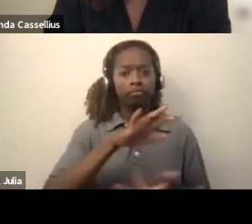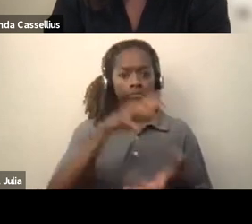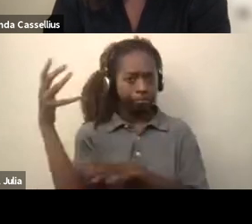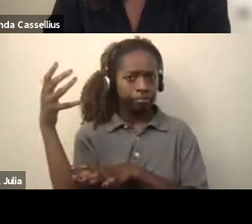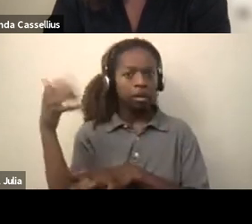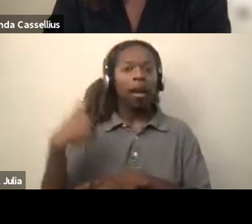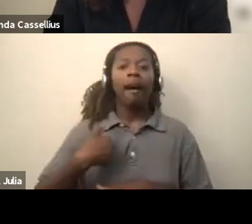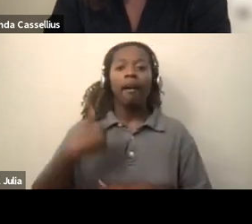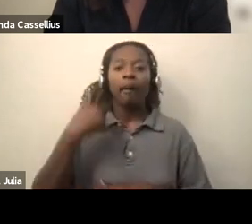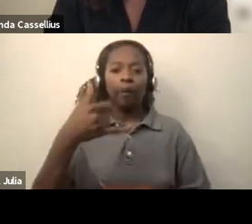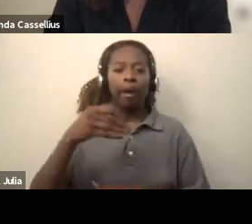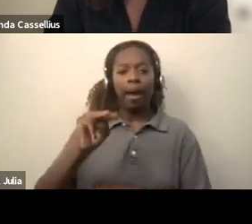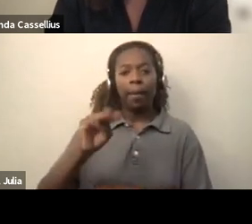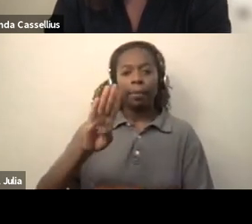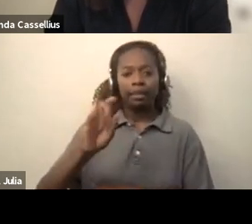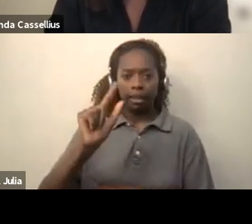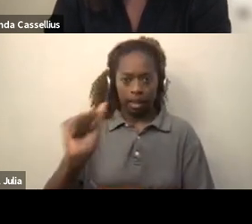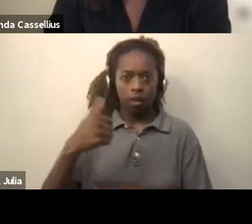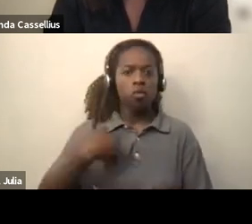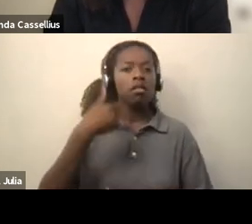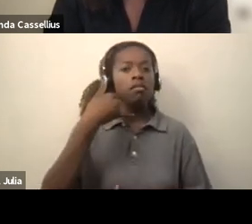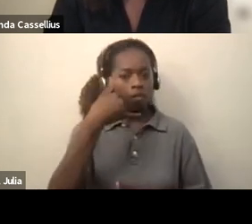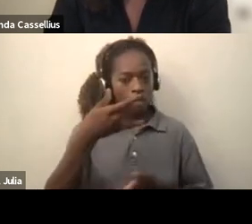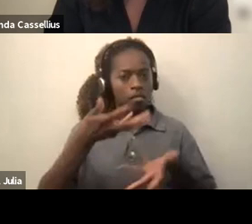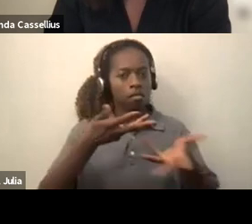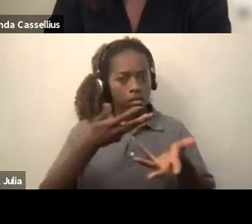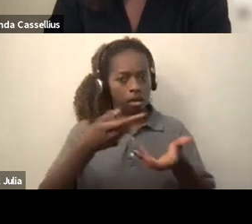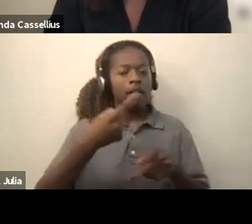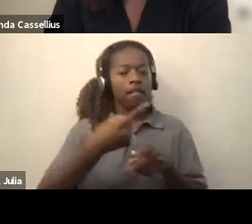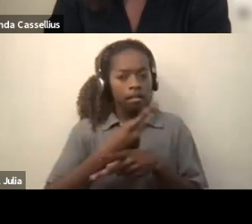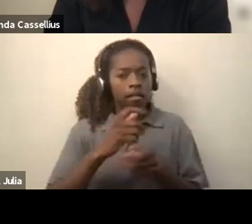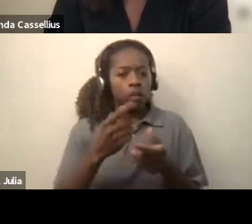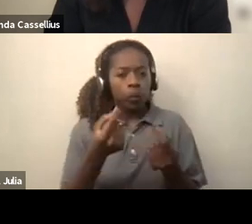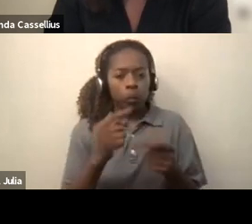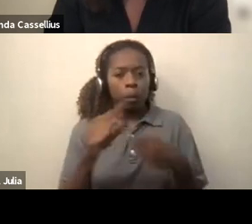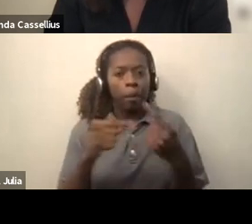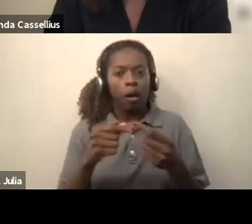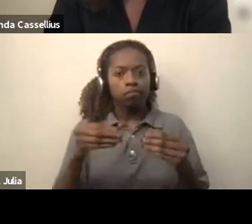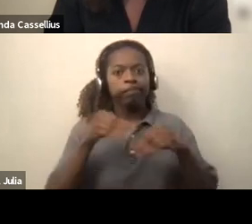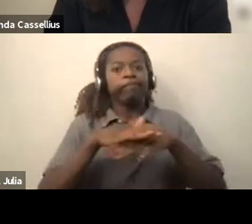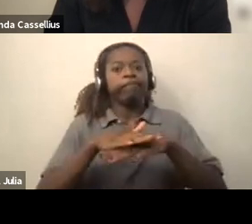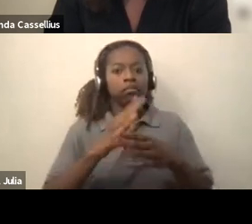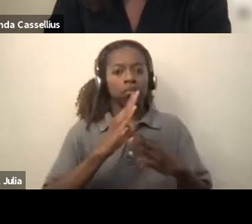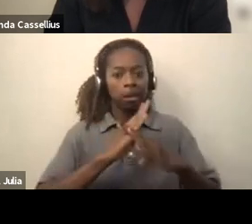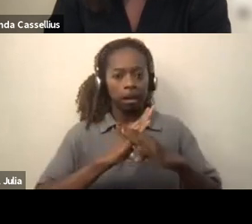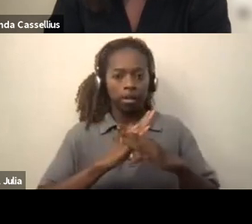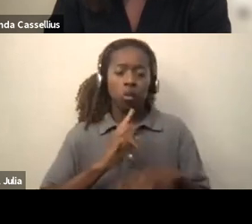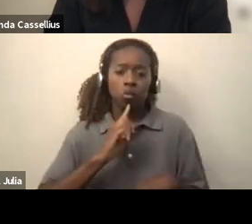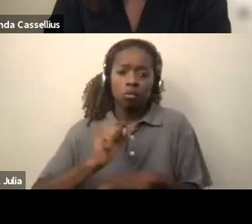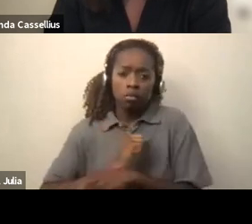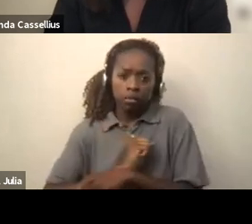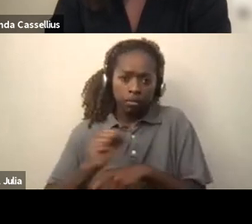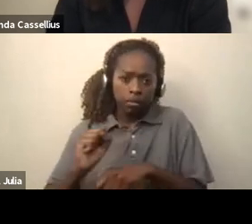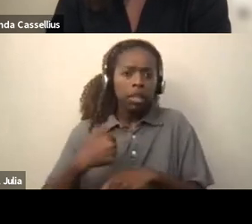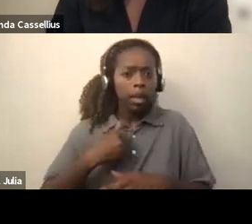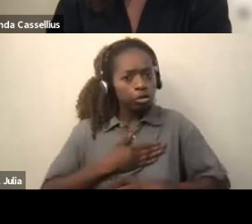resolve the crowded buses on that so you know i appreciate the student feedback and the student voice and i want to have them at the table